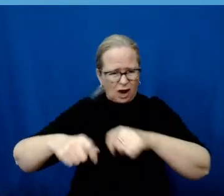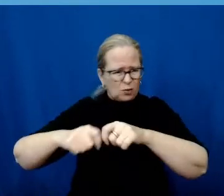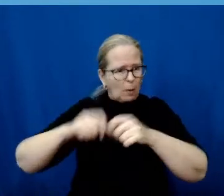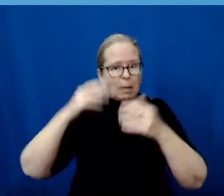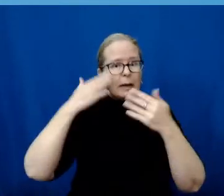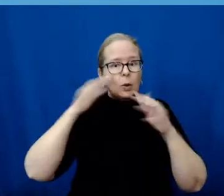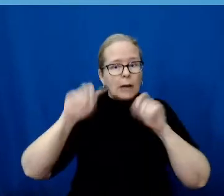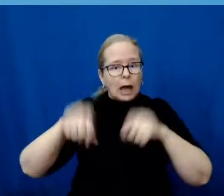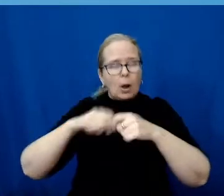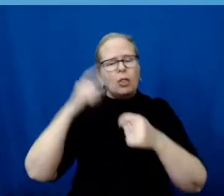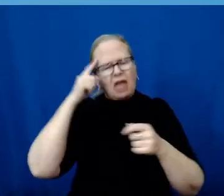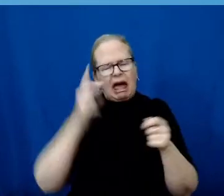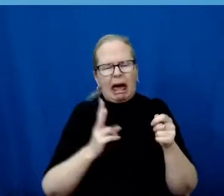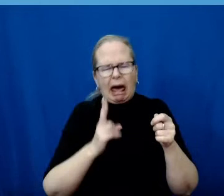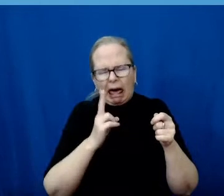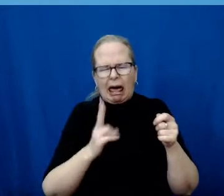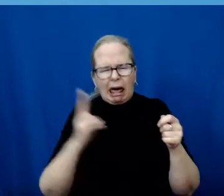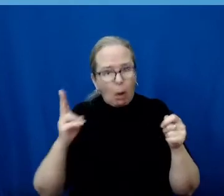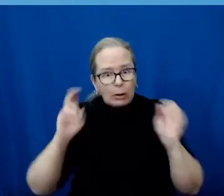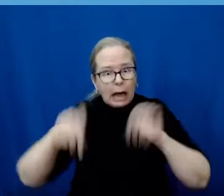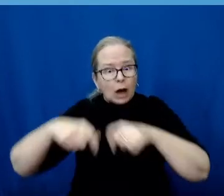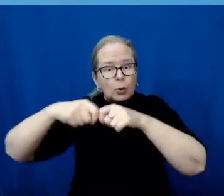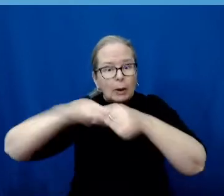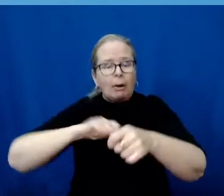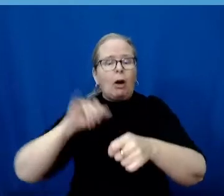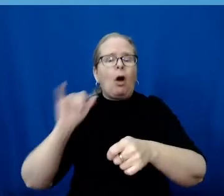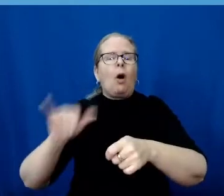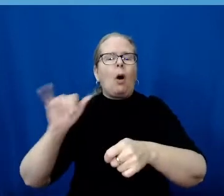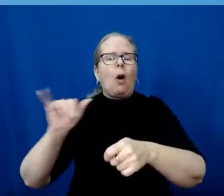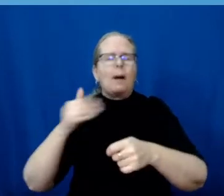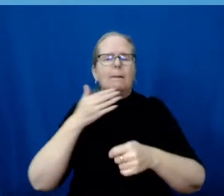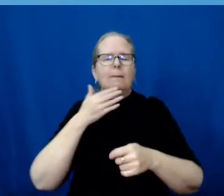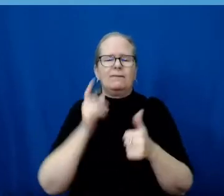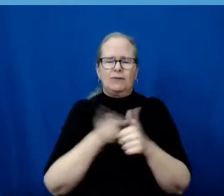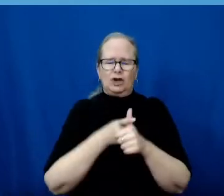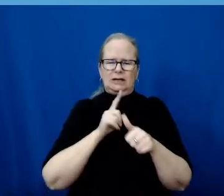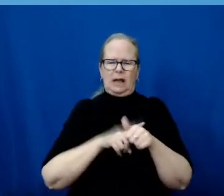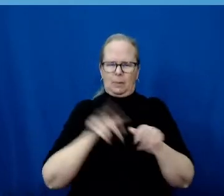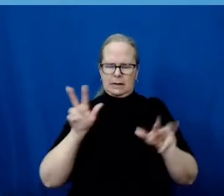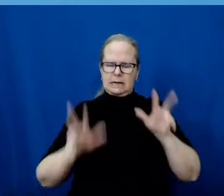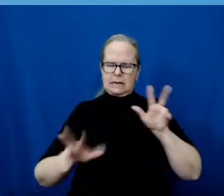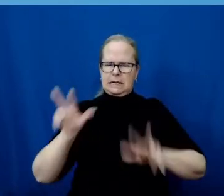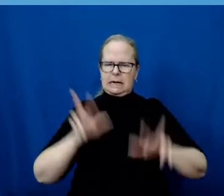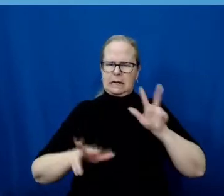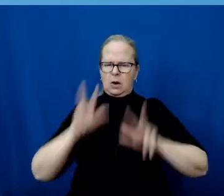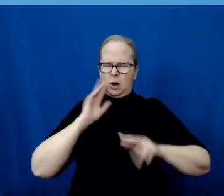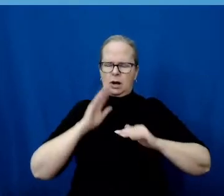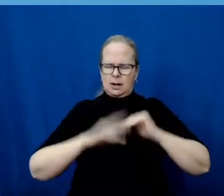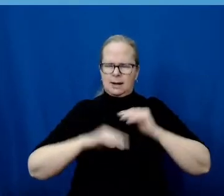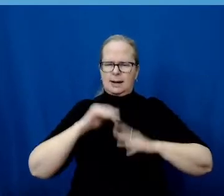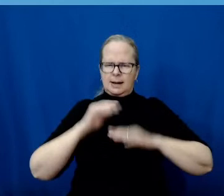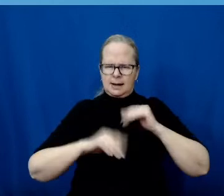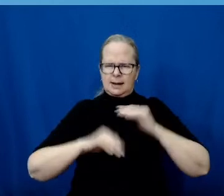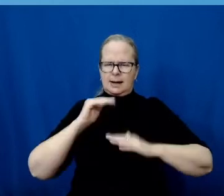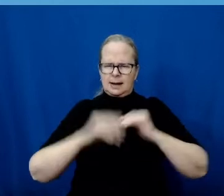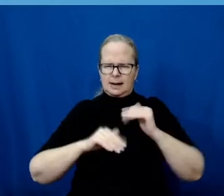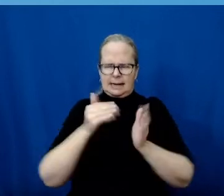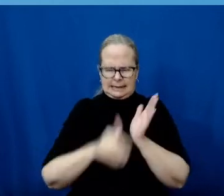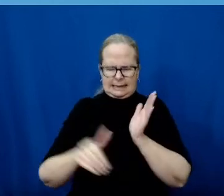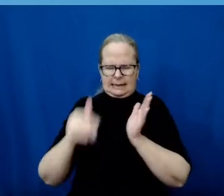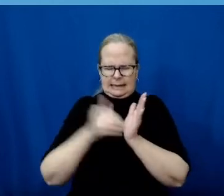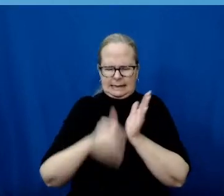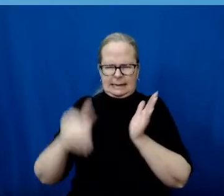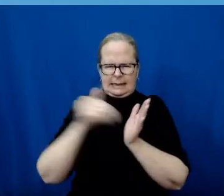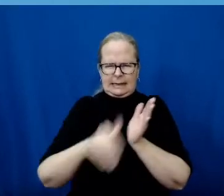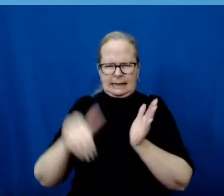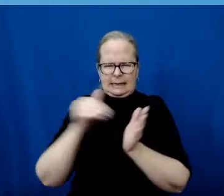was a teeny bit of a process. And so cut yourself a lot of slack and just be excited that you're actually doing something with your hands, which